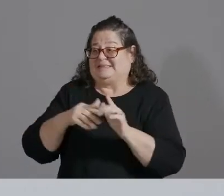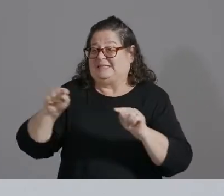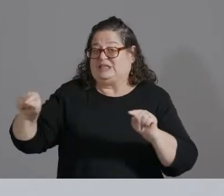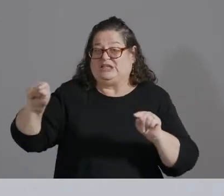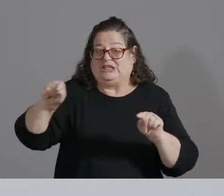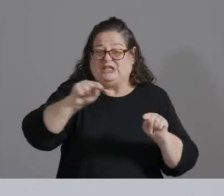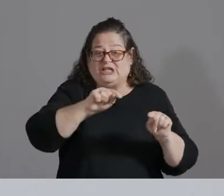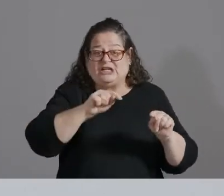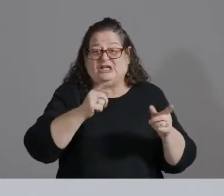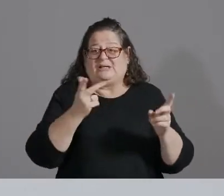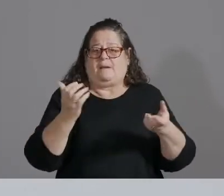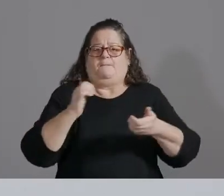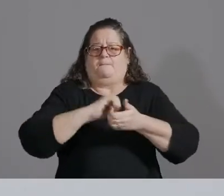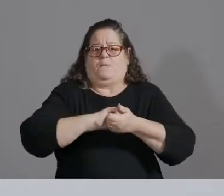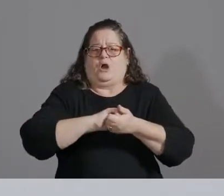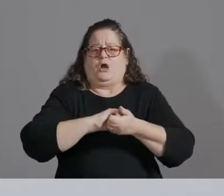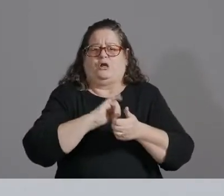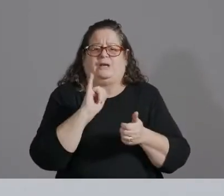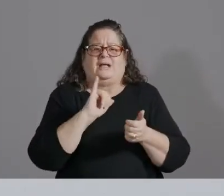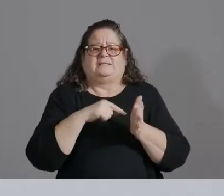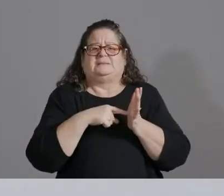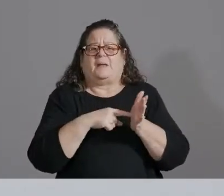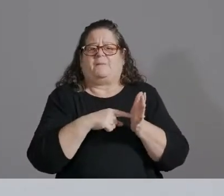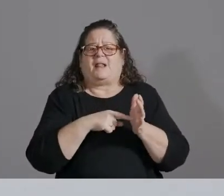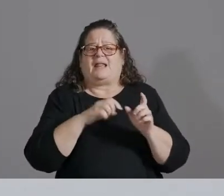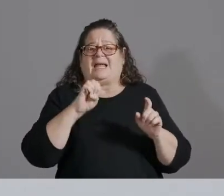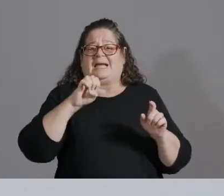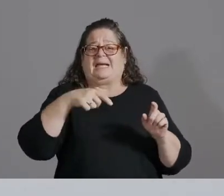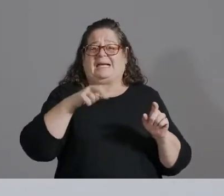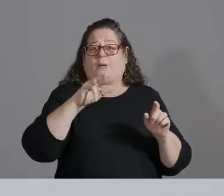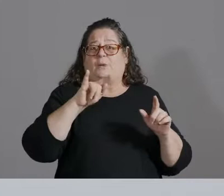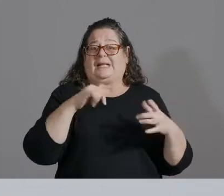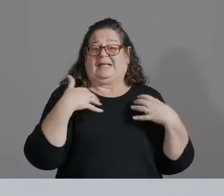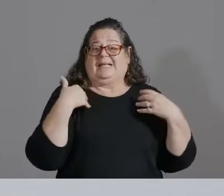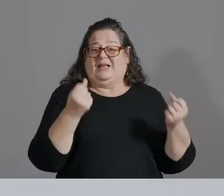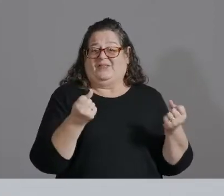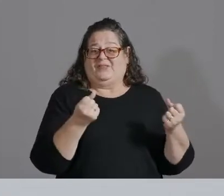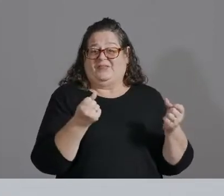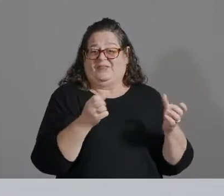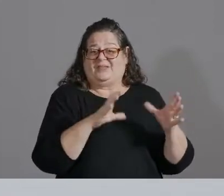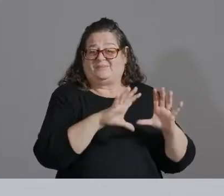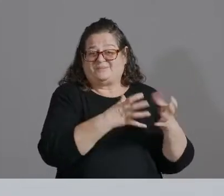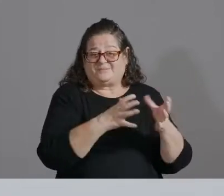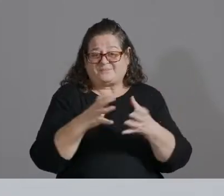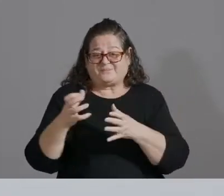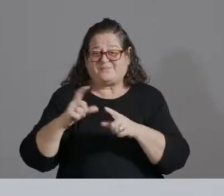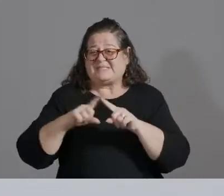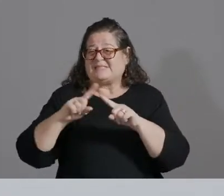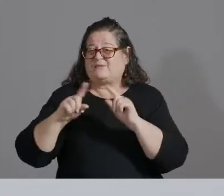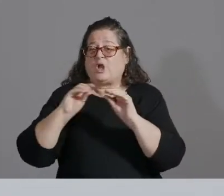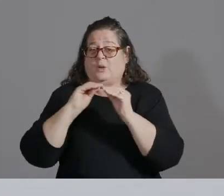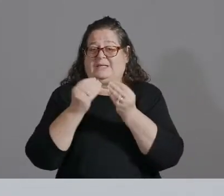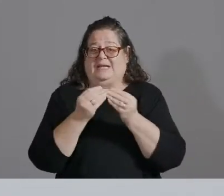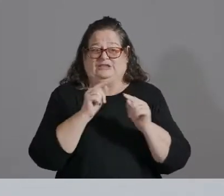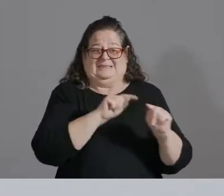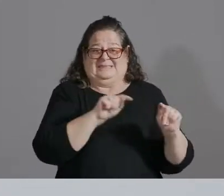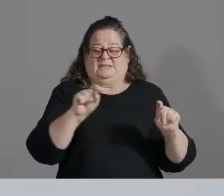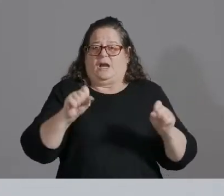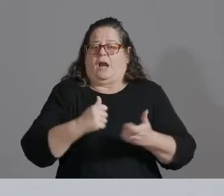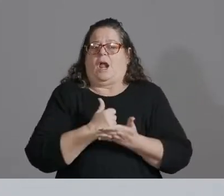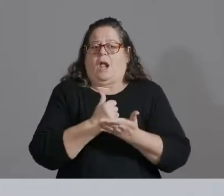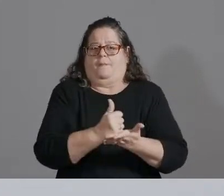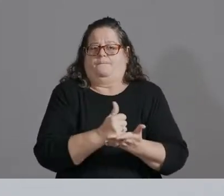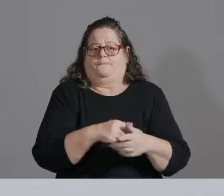and Chicanos por la Causa to help be able to register, get people appointments, get people